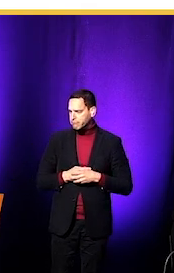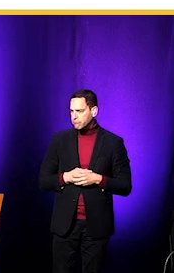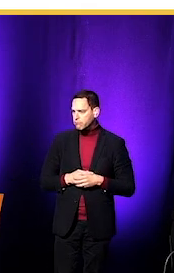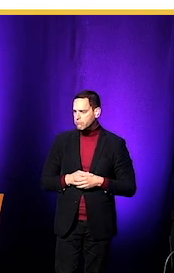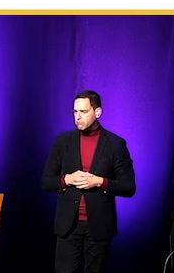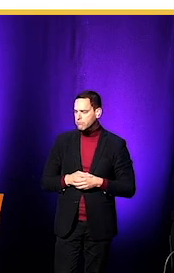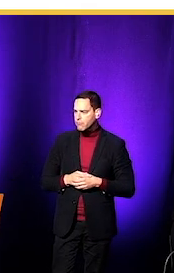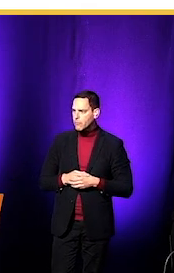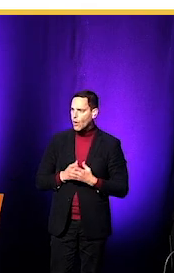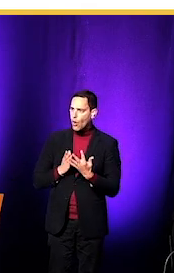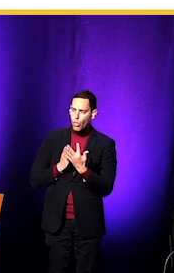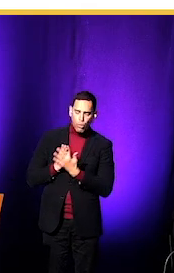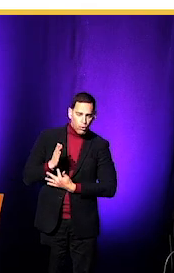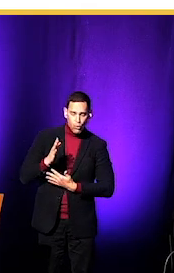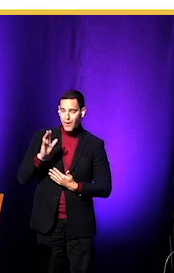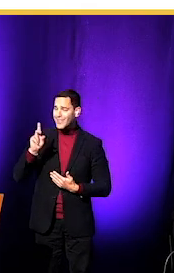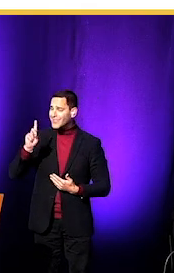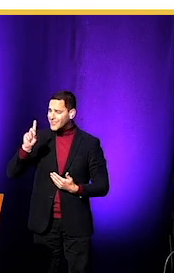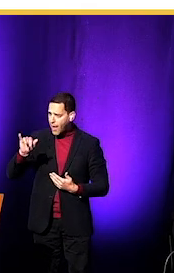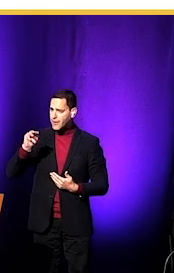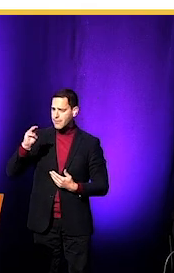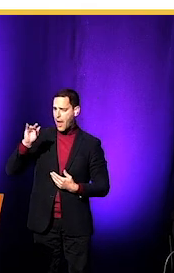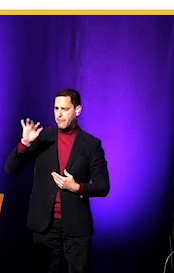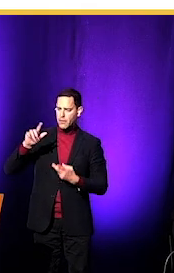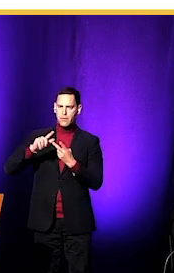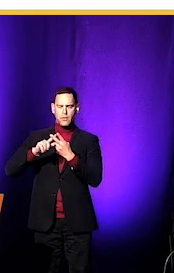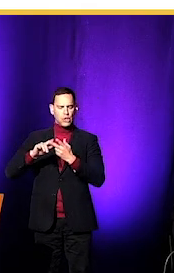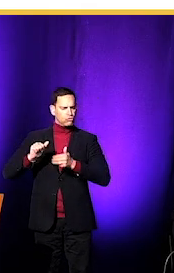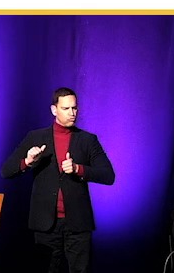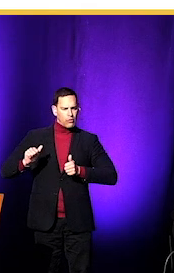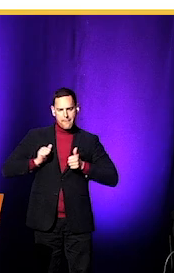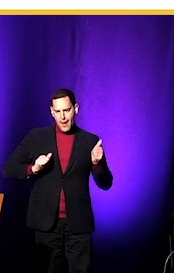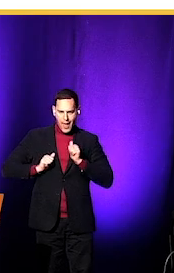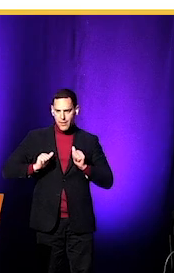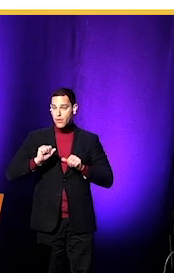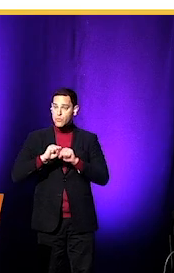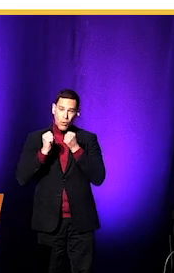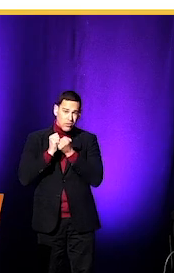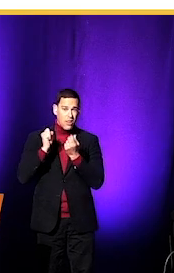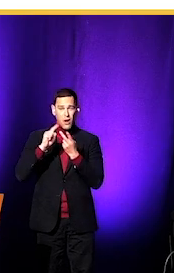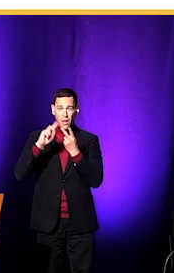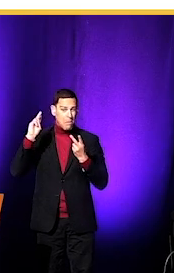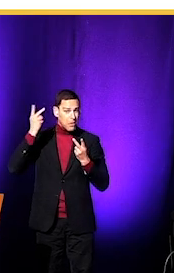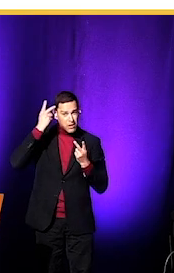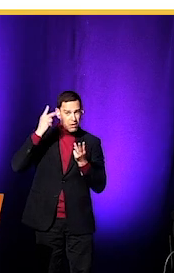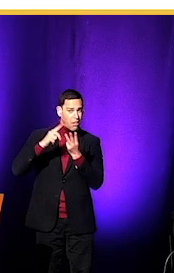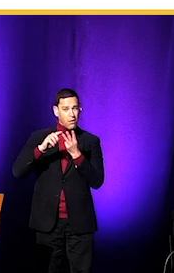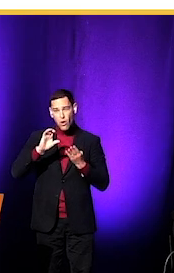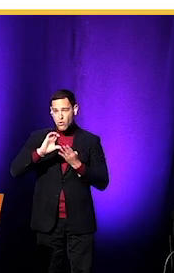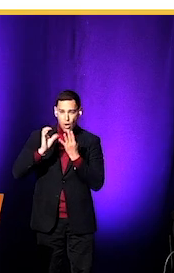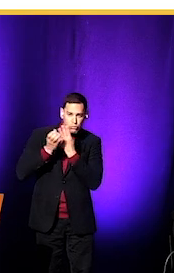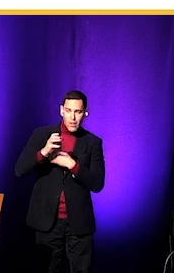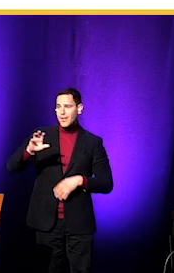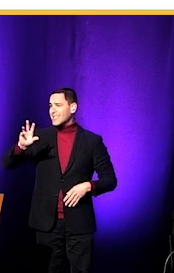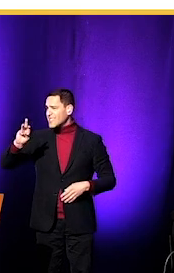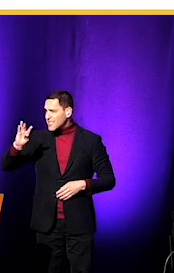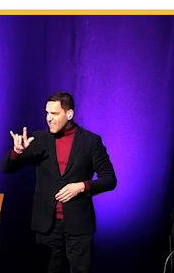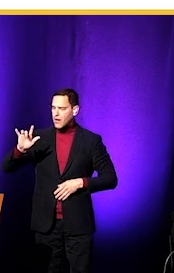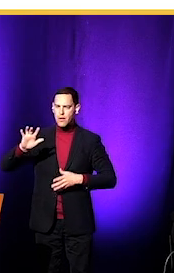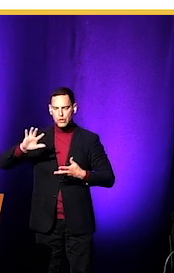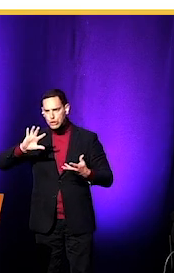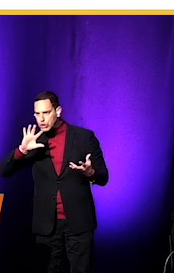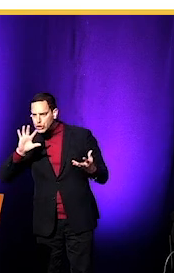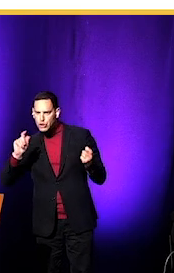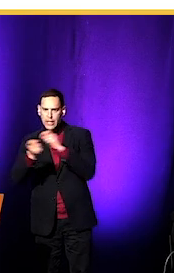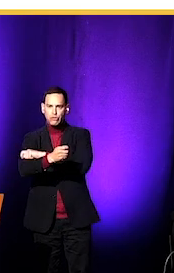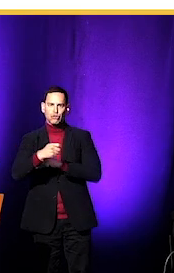dynamic and dramatic social, political, cultural, civic, and environmental shifts and upheavals in the ecologies that are currently